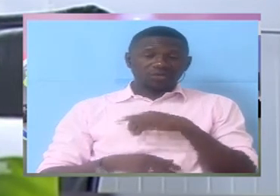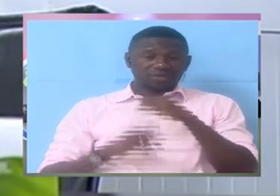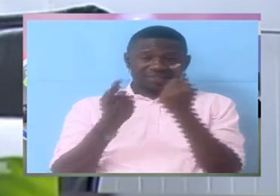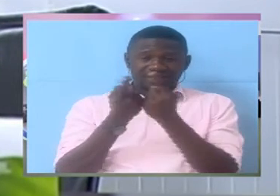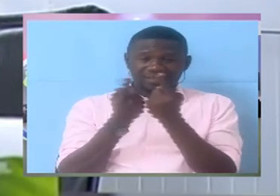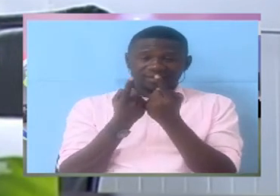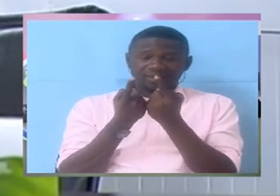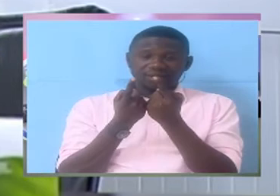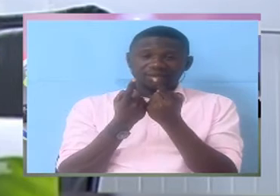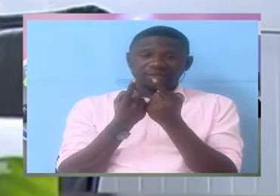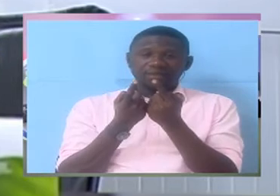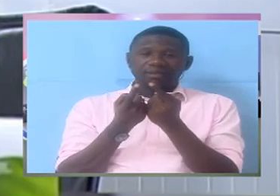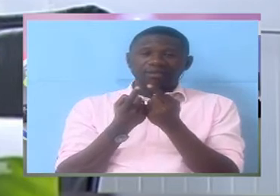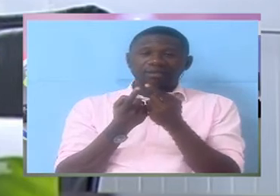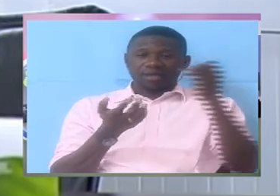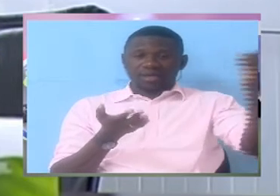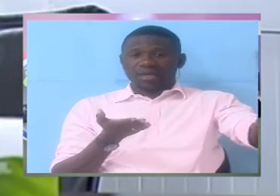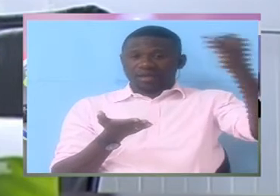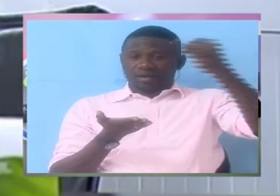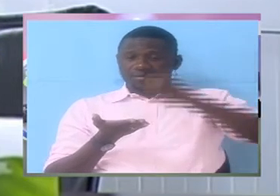By who?